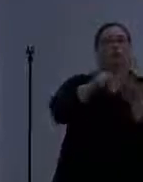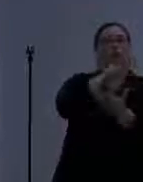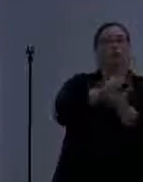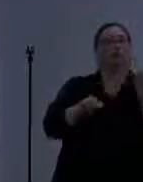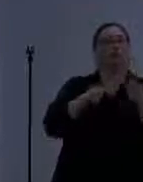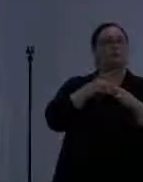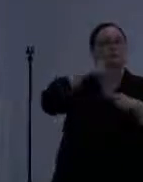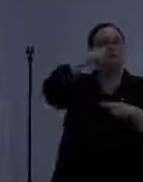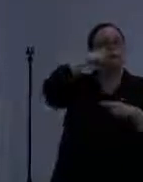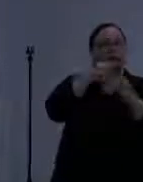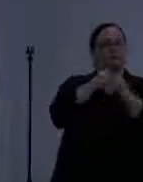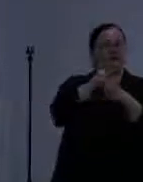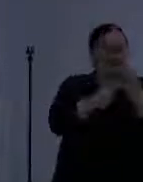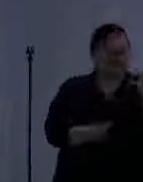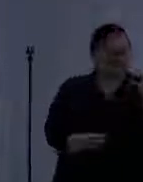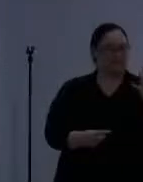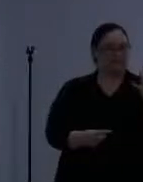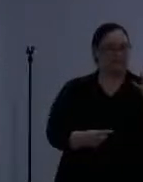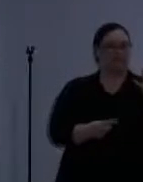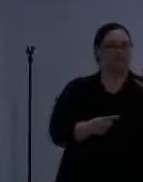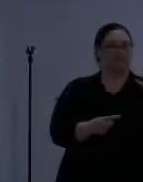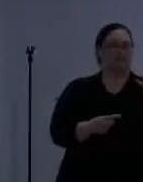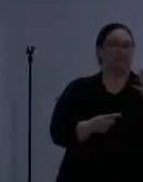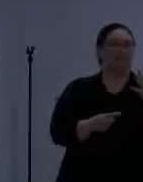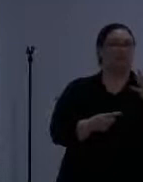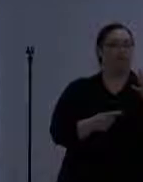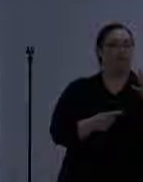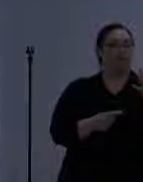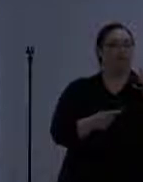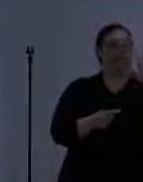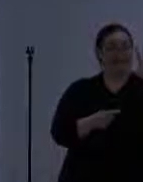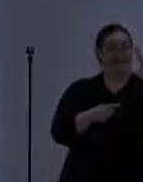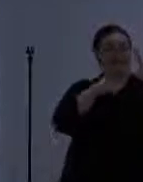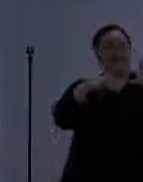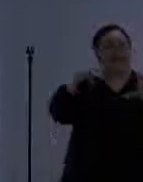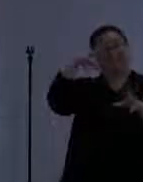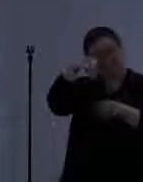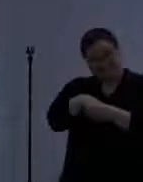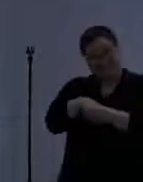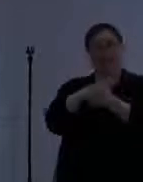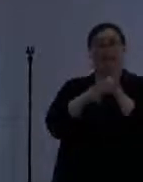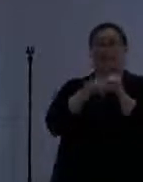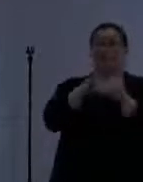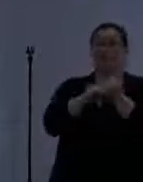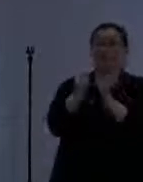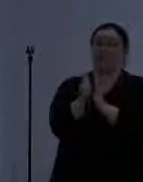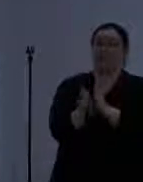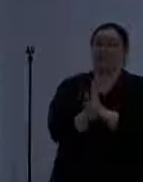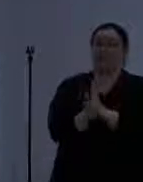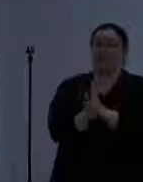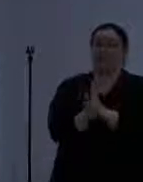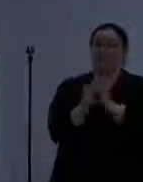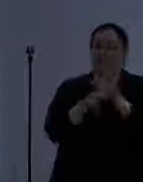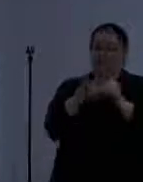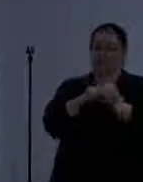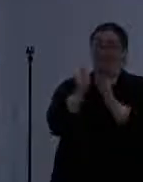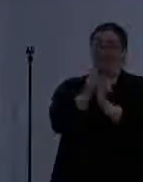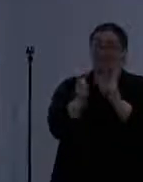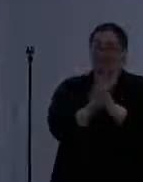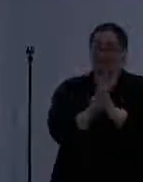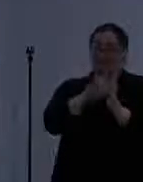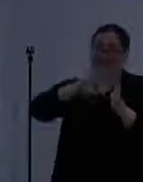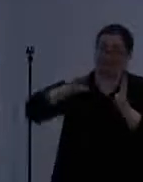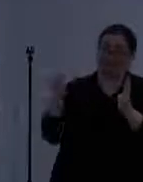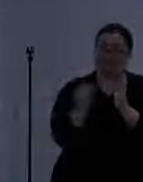with Disabilities is actually part of the NDIS legislation. It's in the principles of the legislation, and that